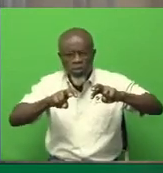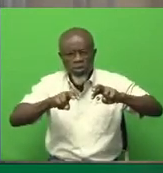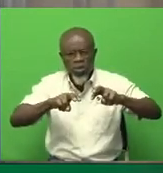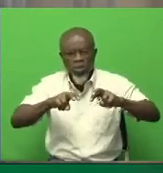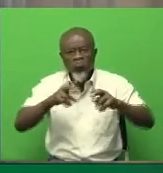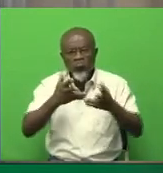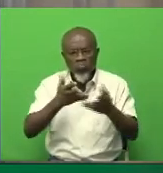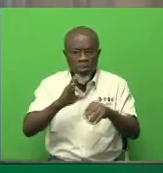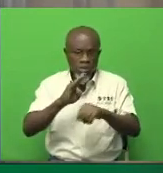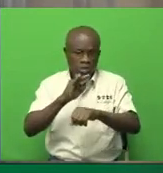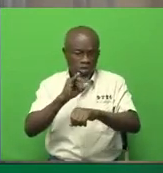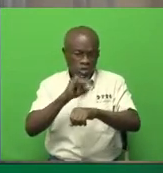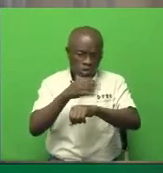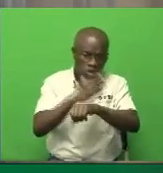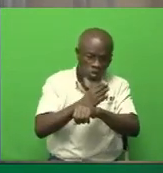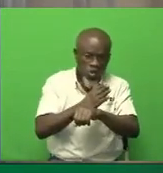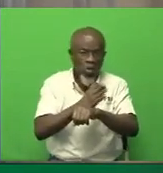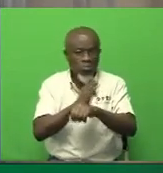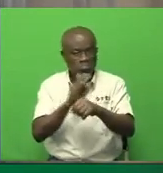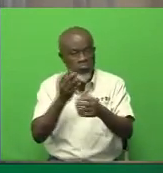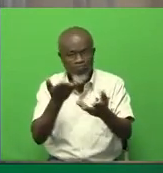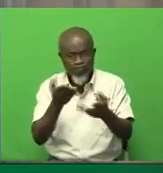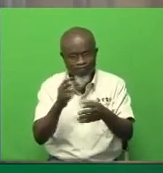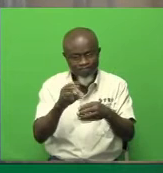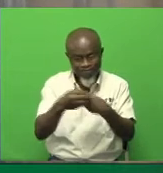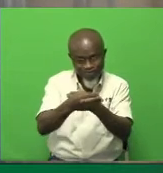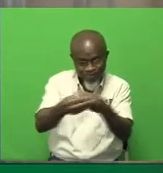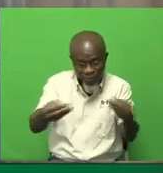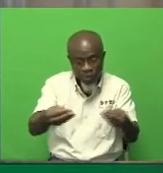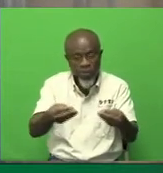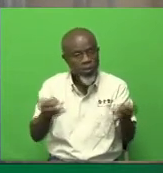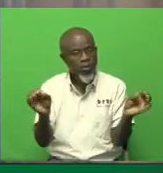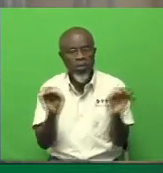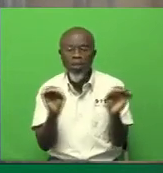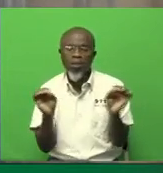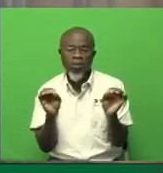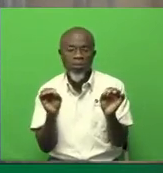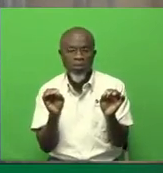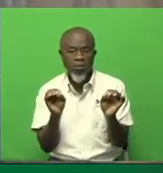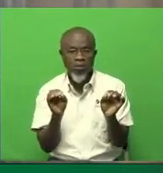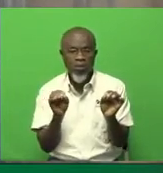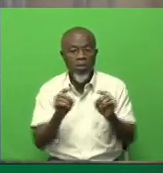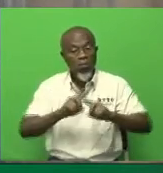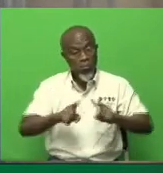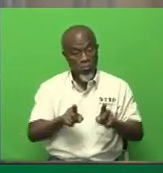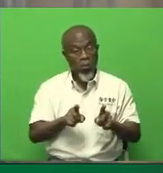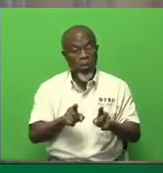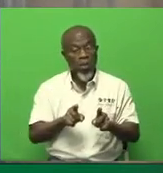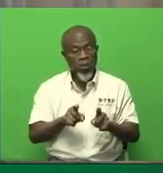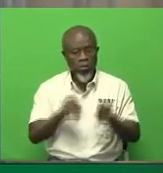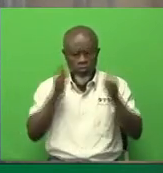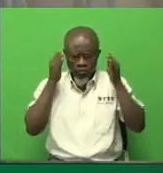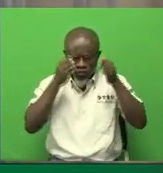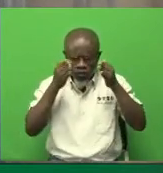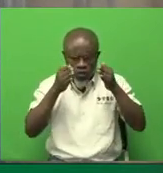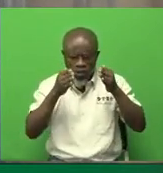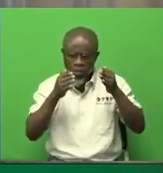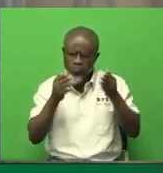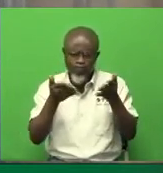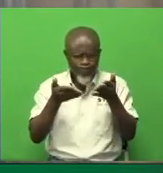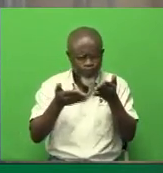creation in this industry instead the minister focused on creating a cashless